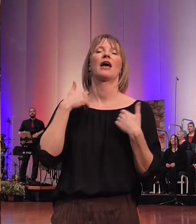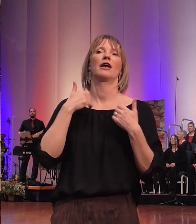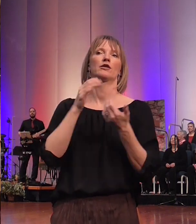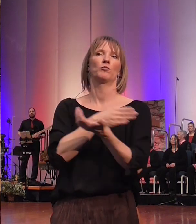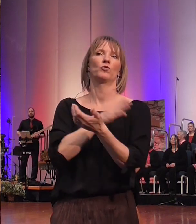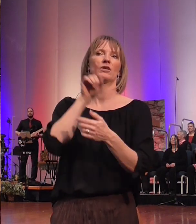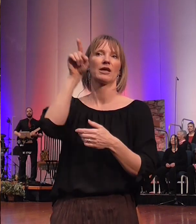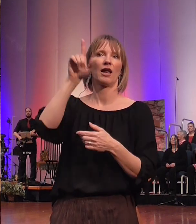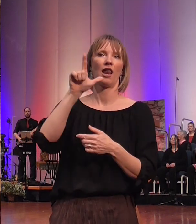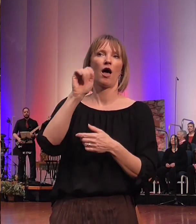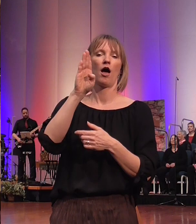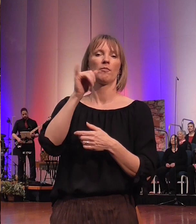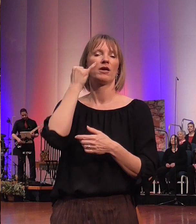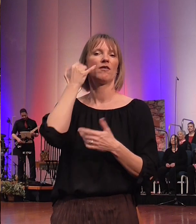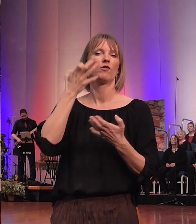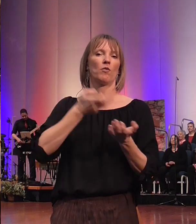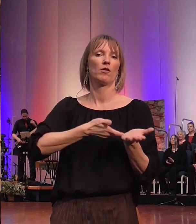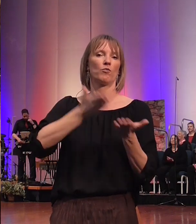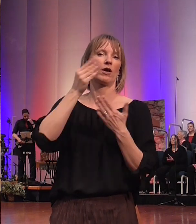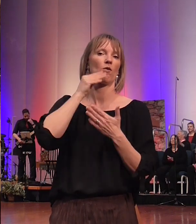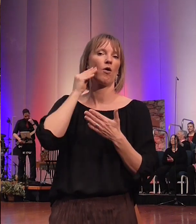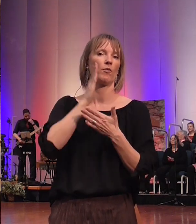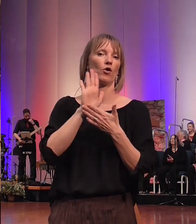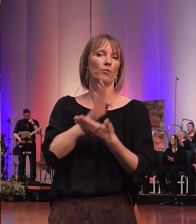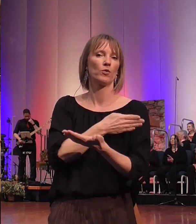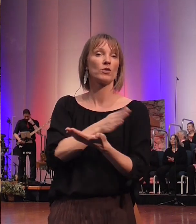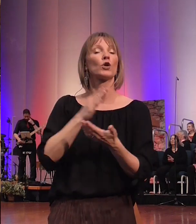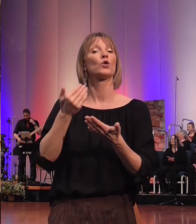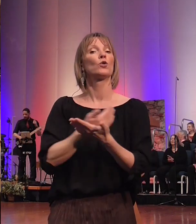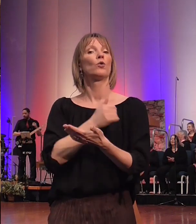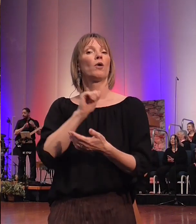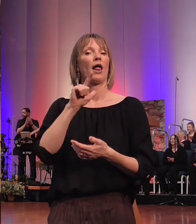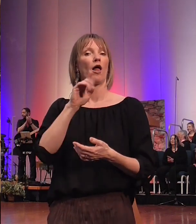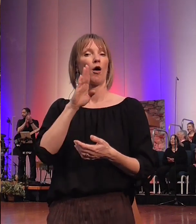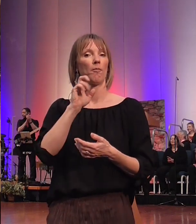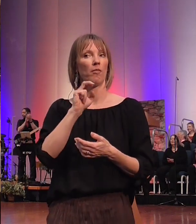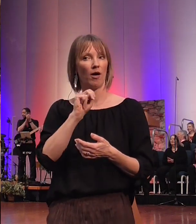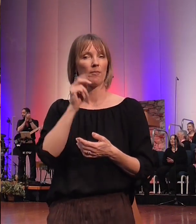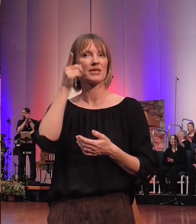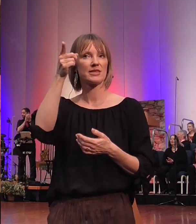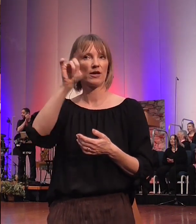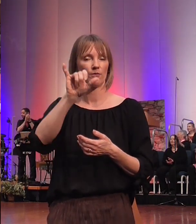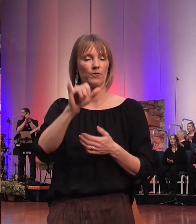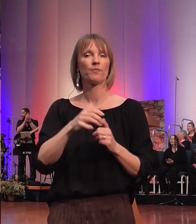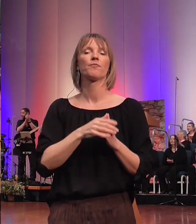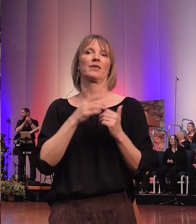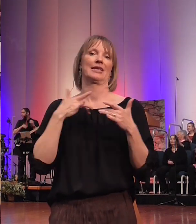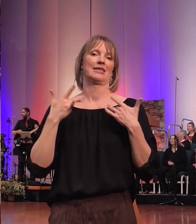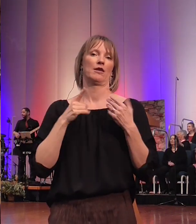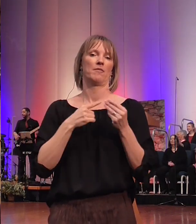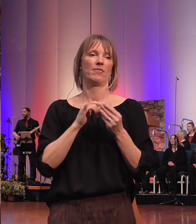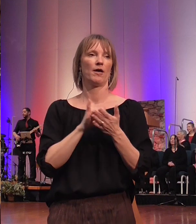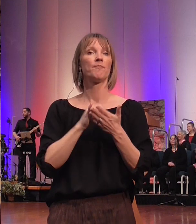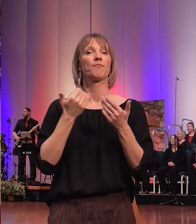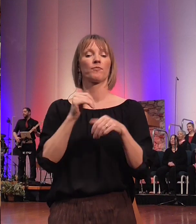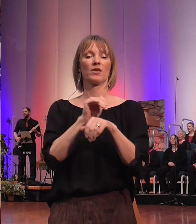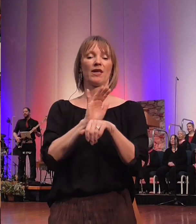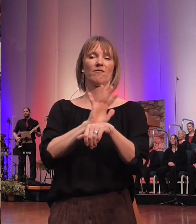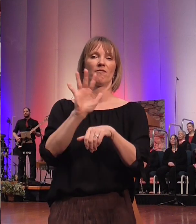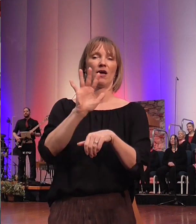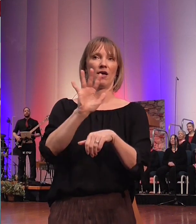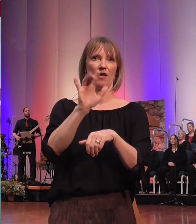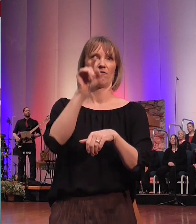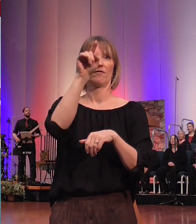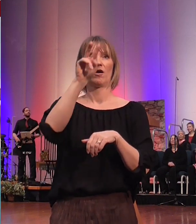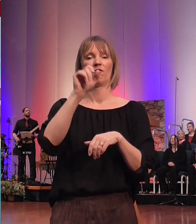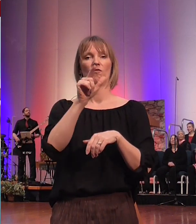out in the lobby if you'd like to take some of her music home with you today. Her new album is there. She's got a new album. Very excited about that. Tonight at 5 p.m.